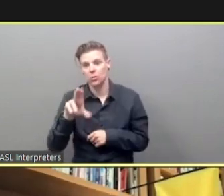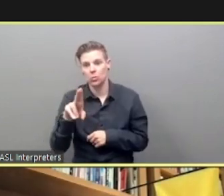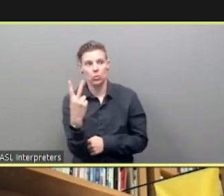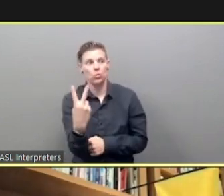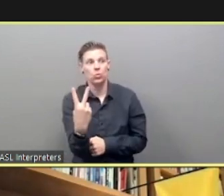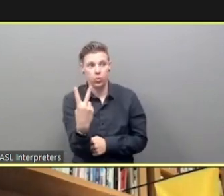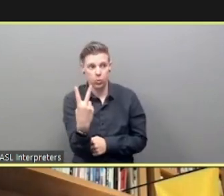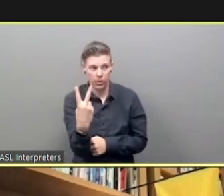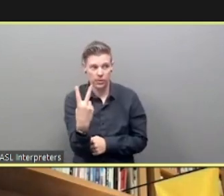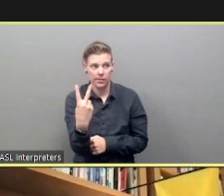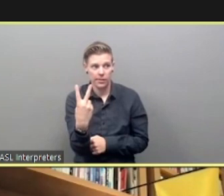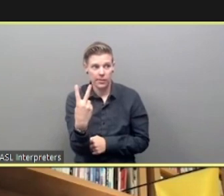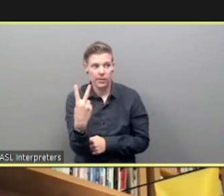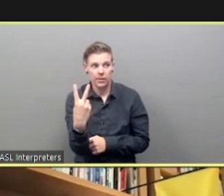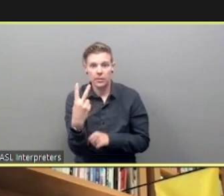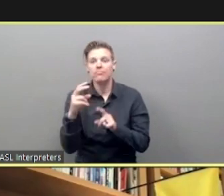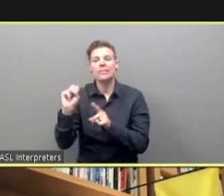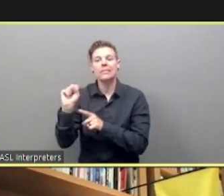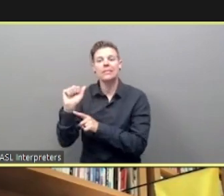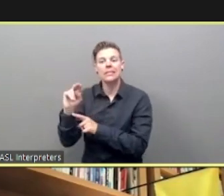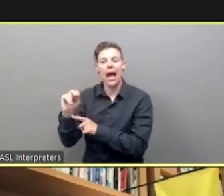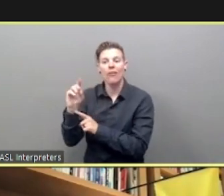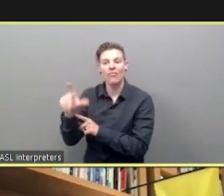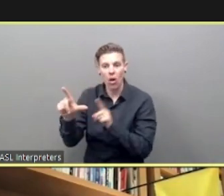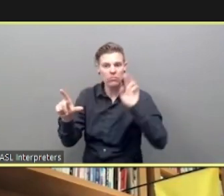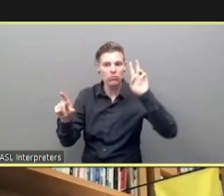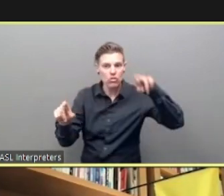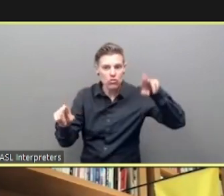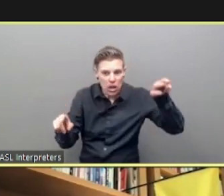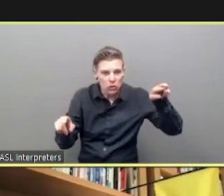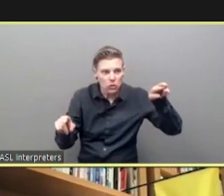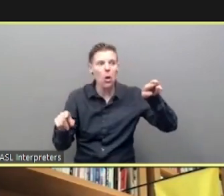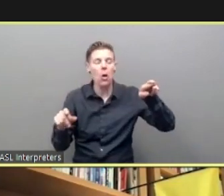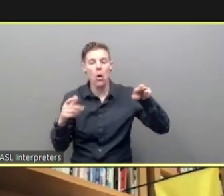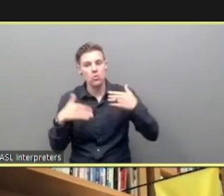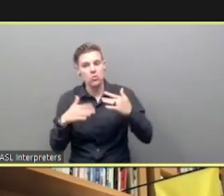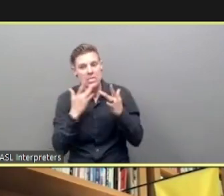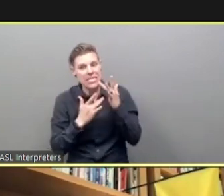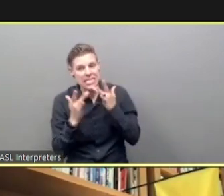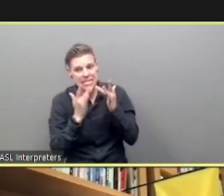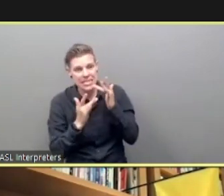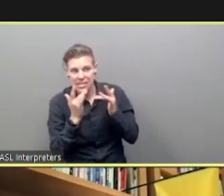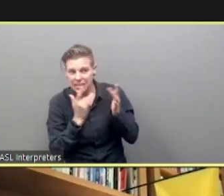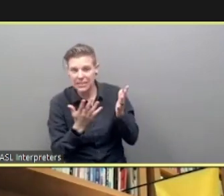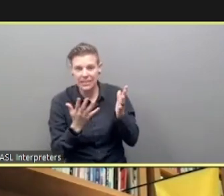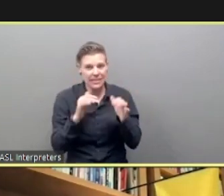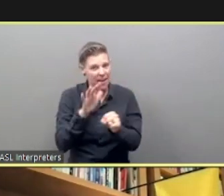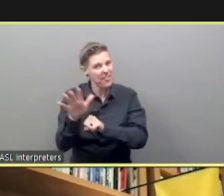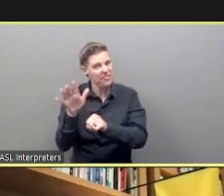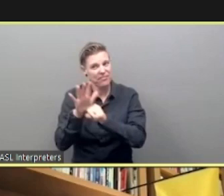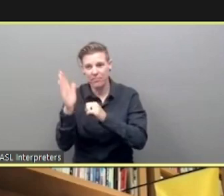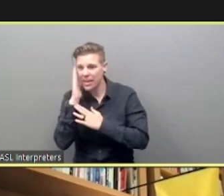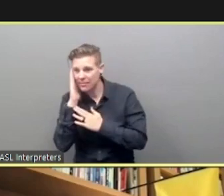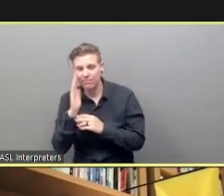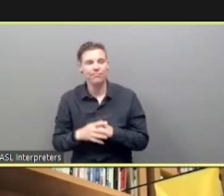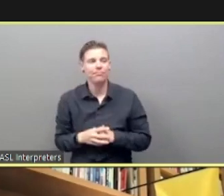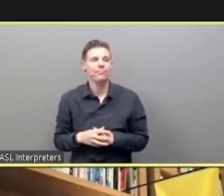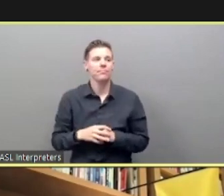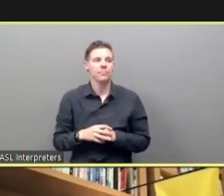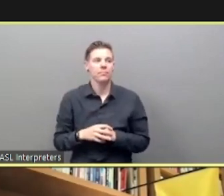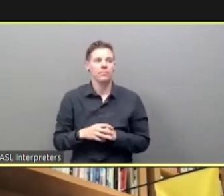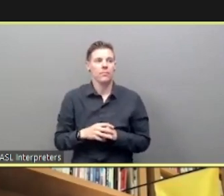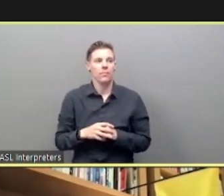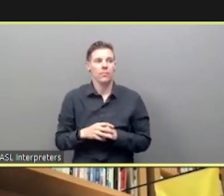Regional Medical Center. And so a really tense situation. On the other hand, we've had a few more general